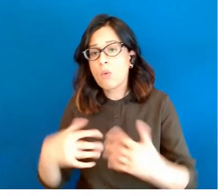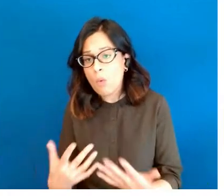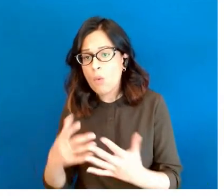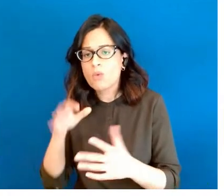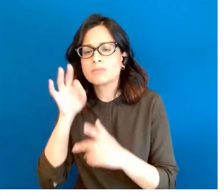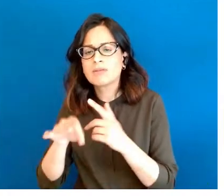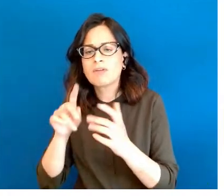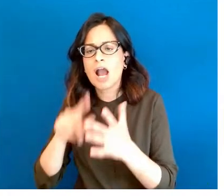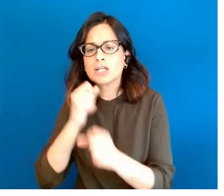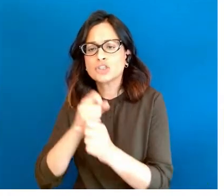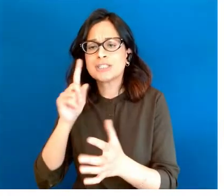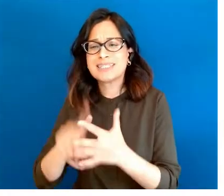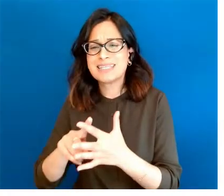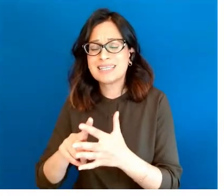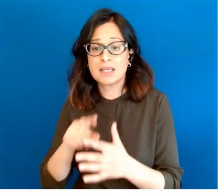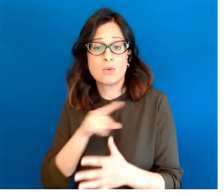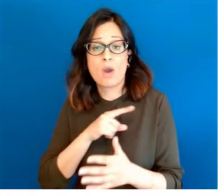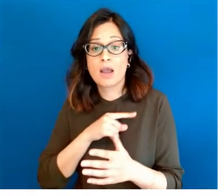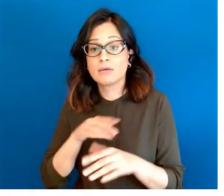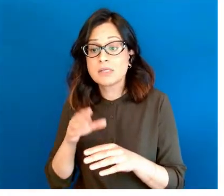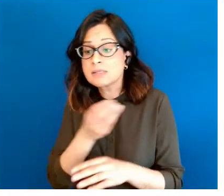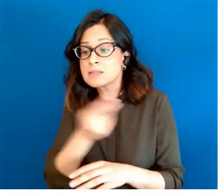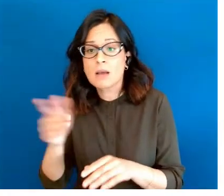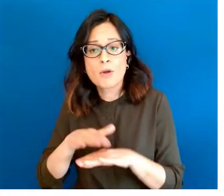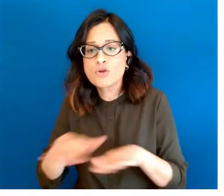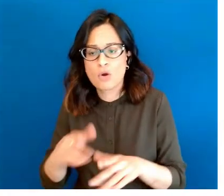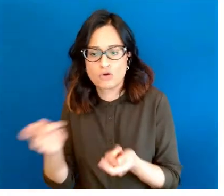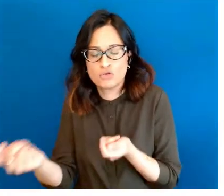with uncontrolled rhinitis, were given